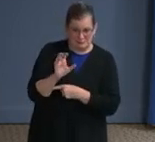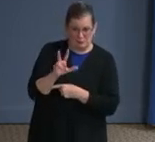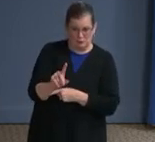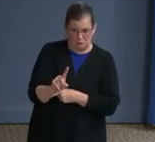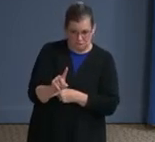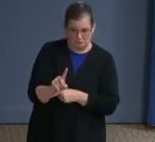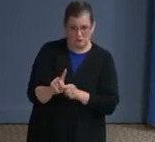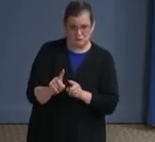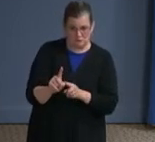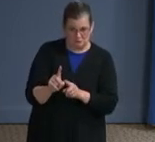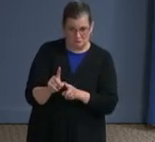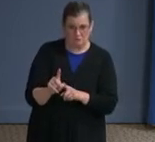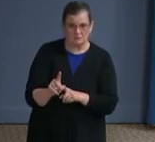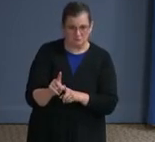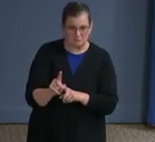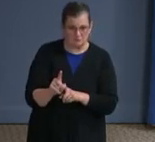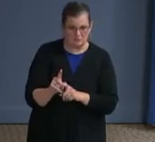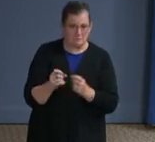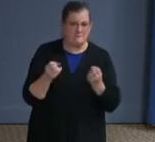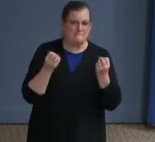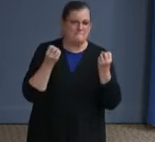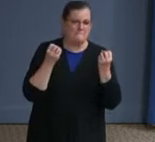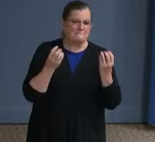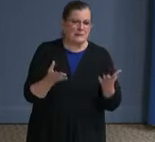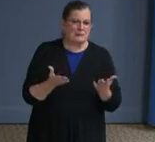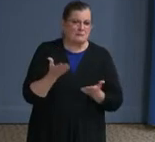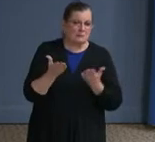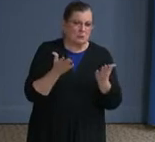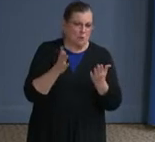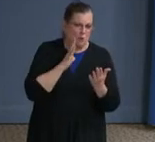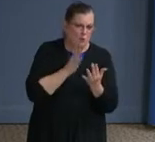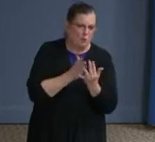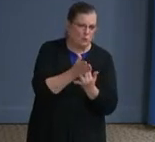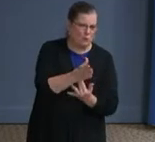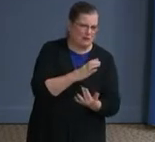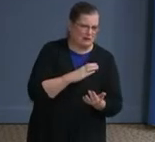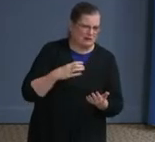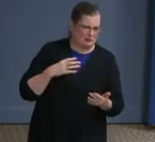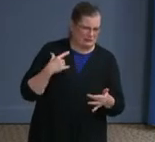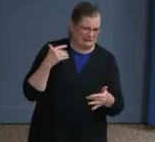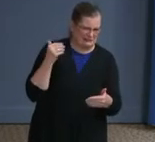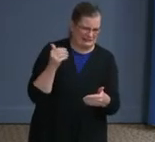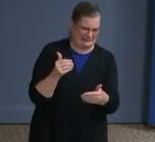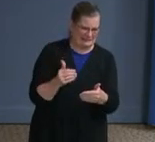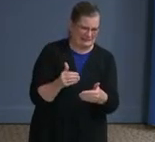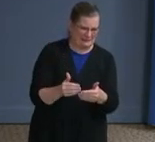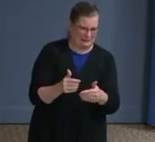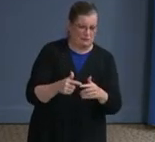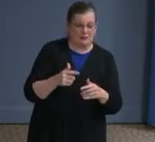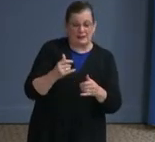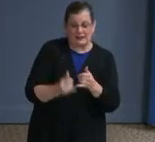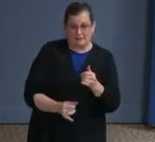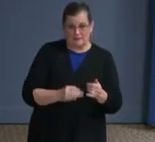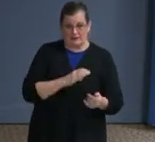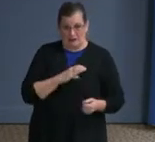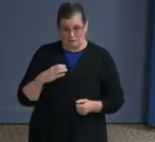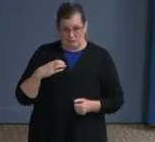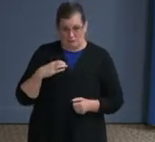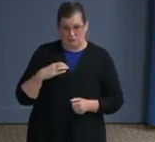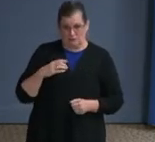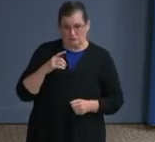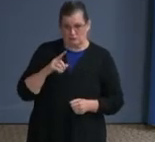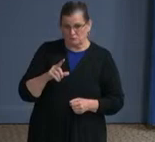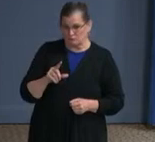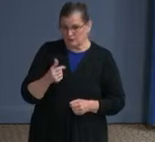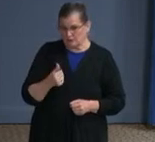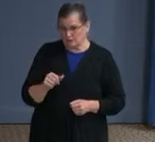in the number of bills that are going through the council right now because we are nearing the end of council period 23. And any bills that don't come before